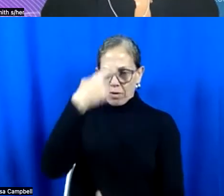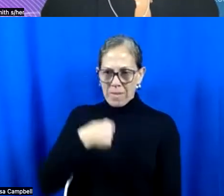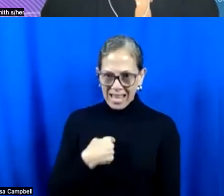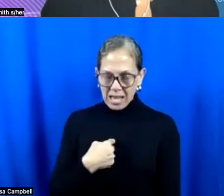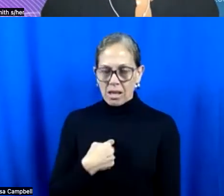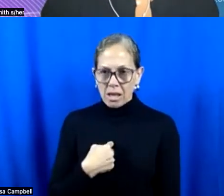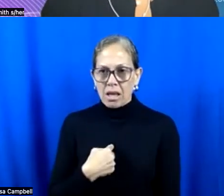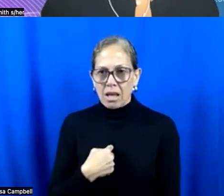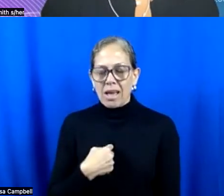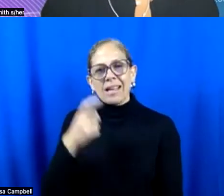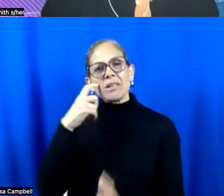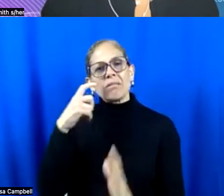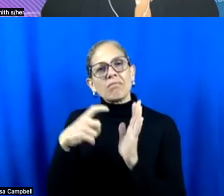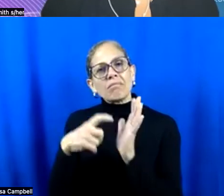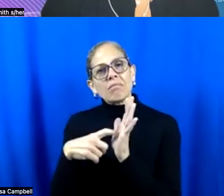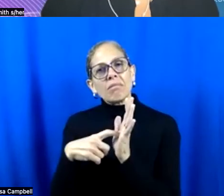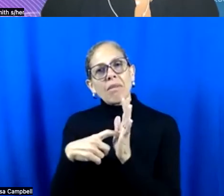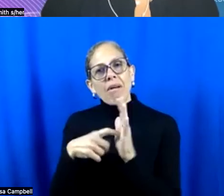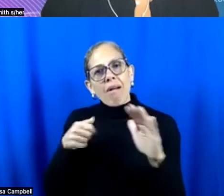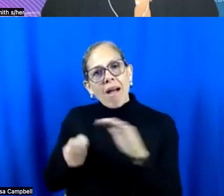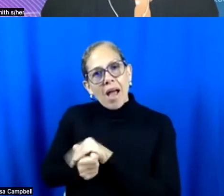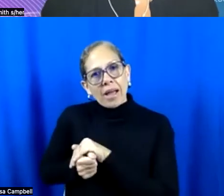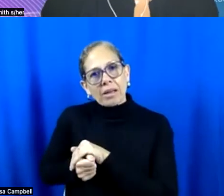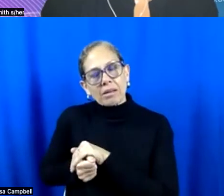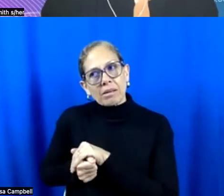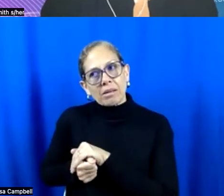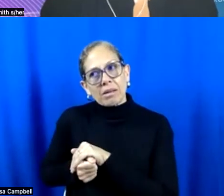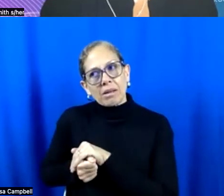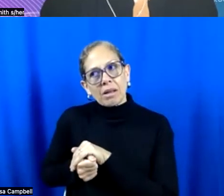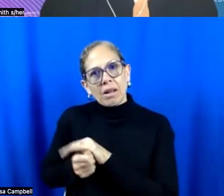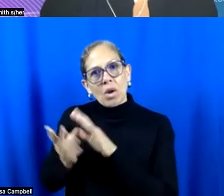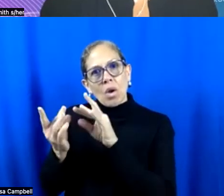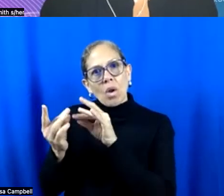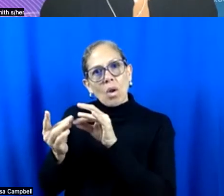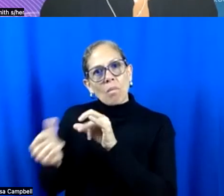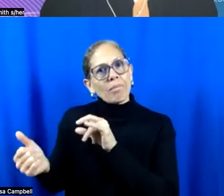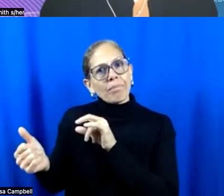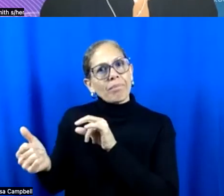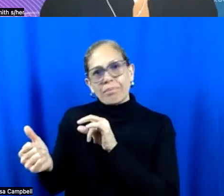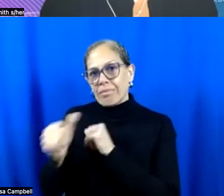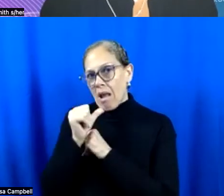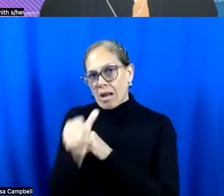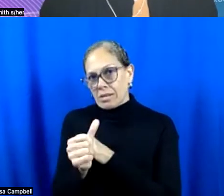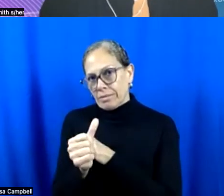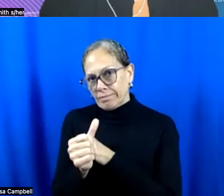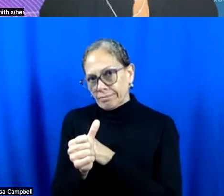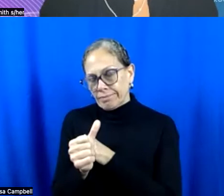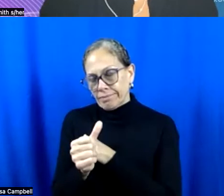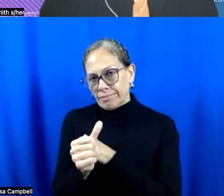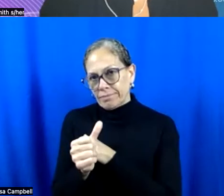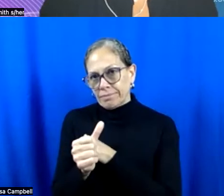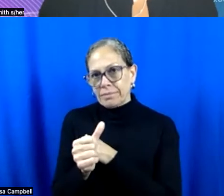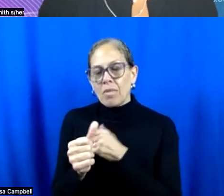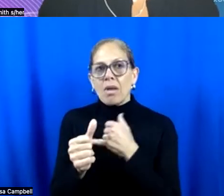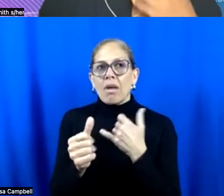not shrinking, not disappearing. And, you know, not, like I